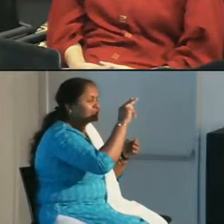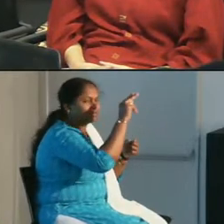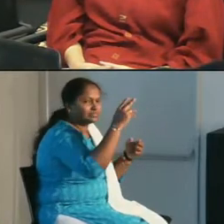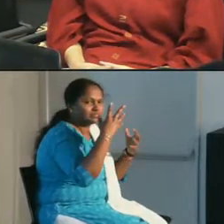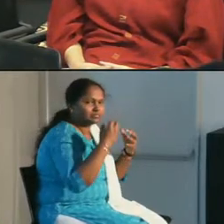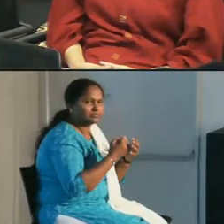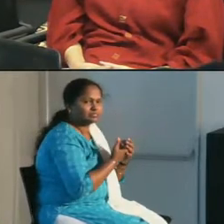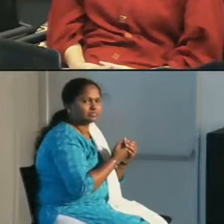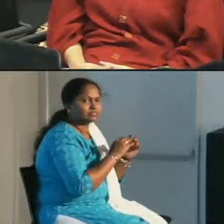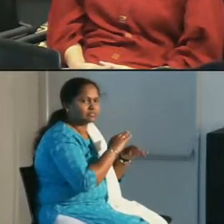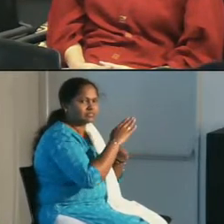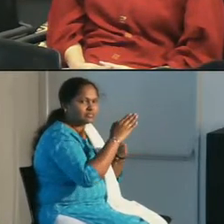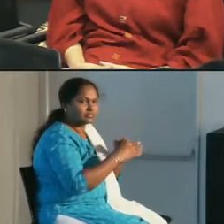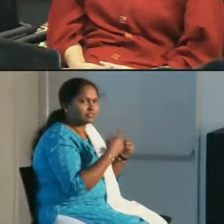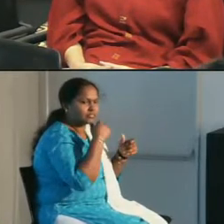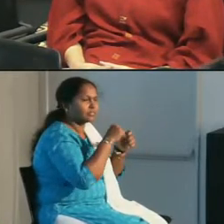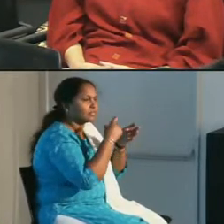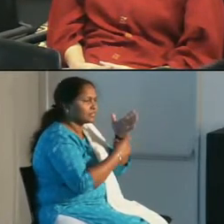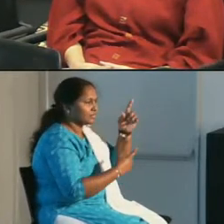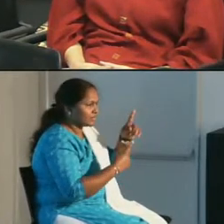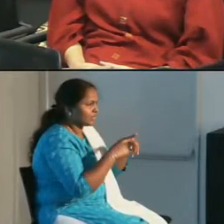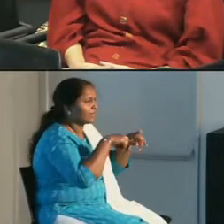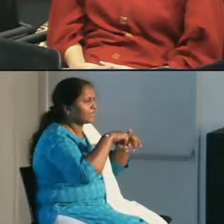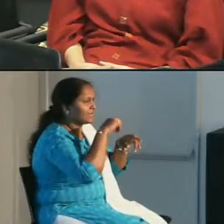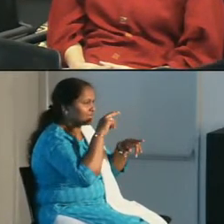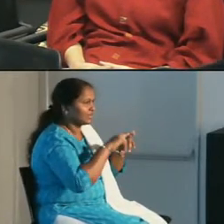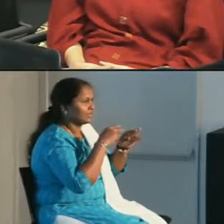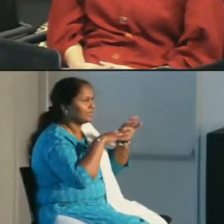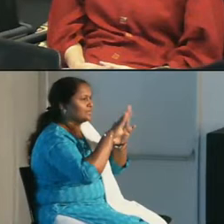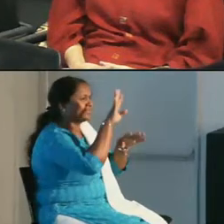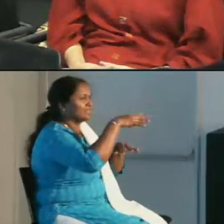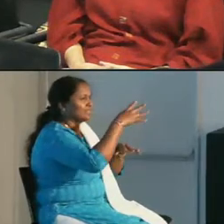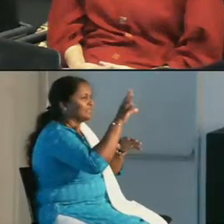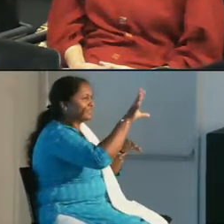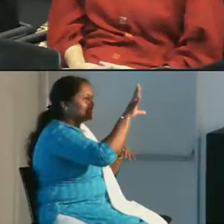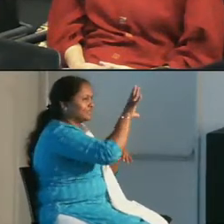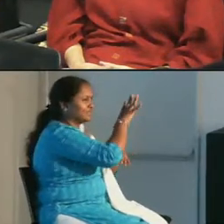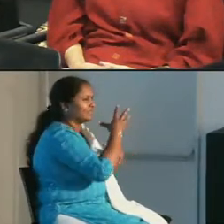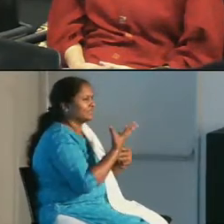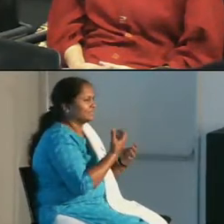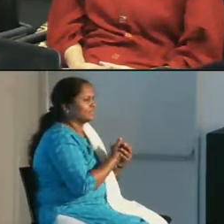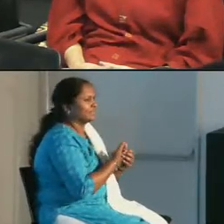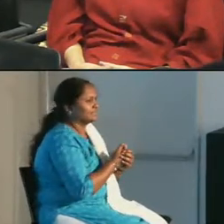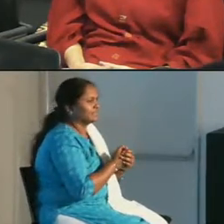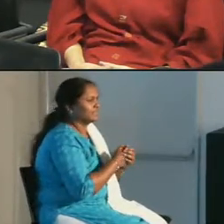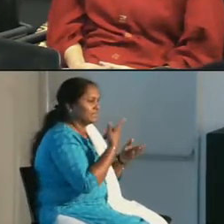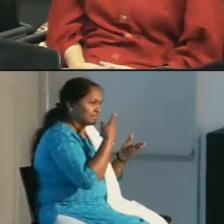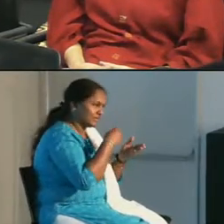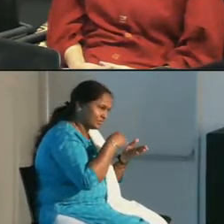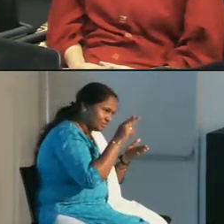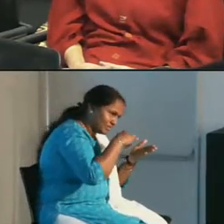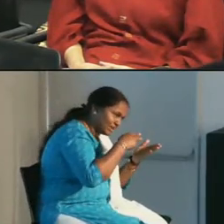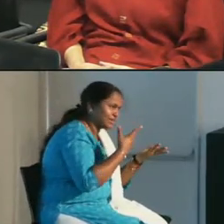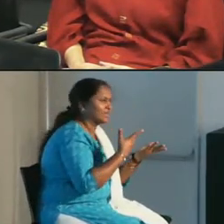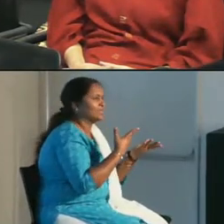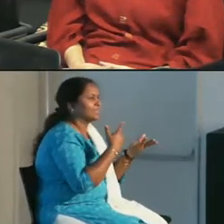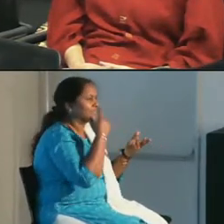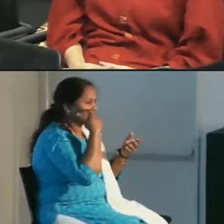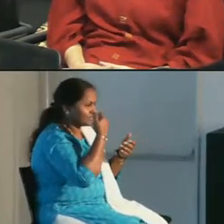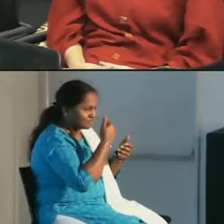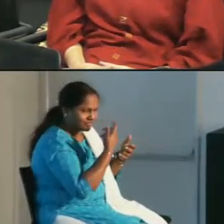I want complete and utter chaos in the world, like paint,